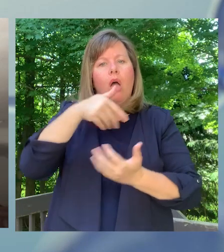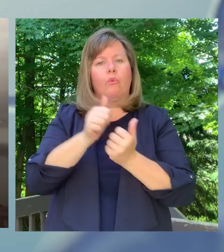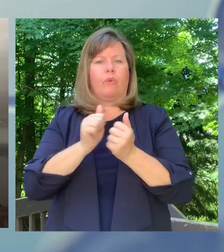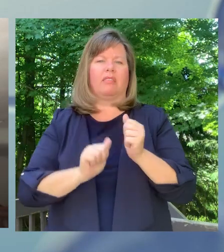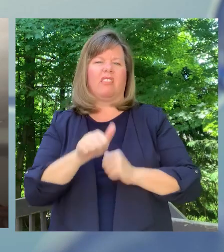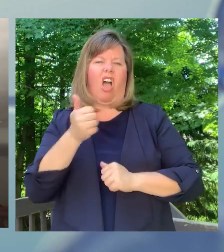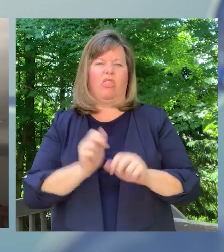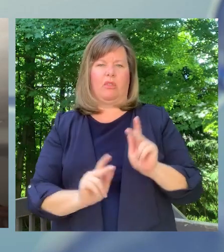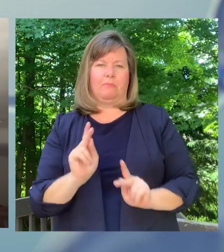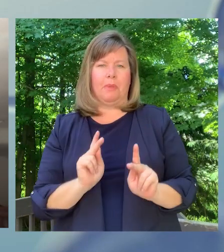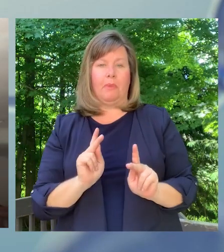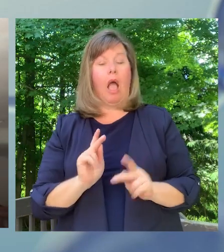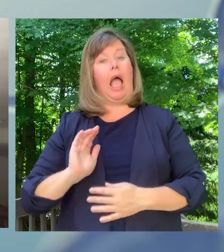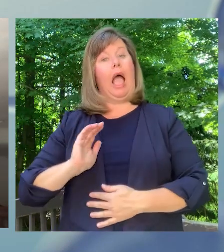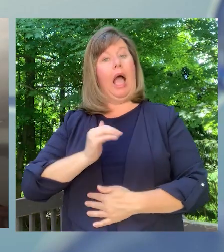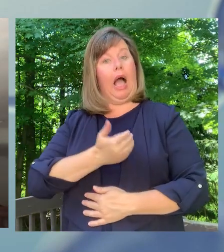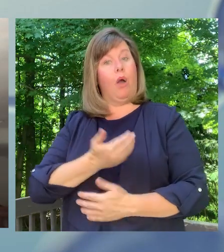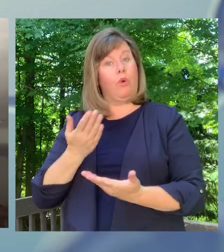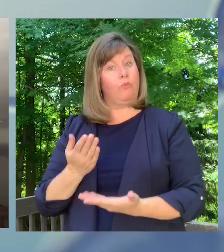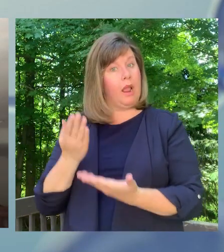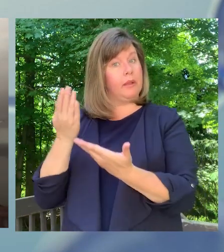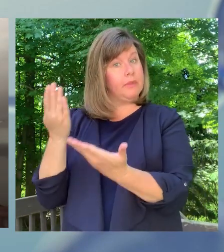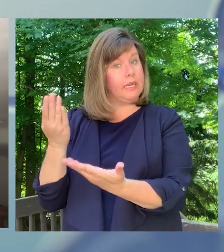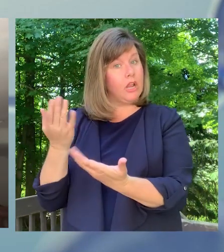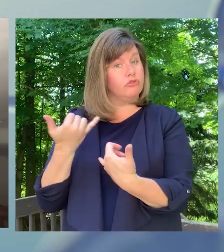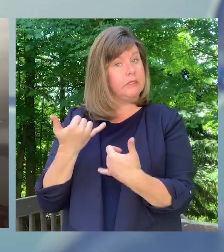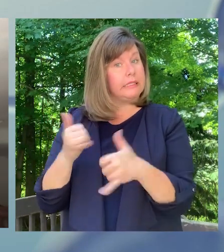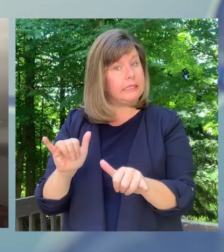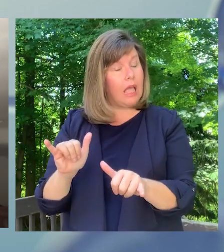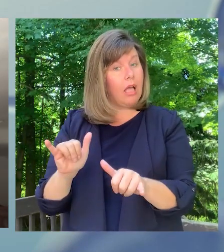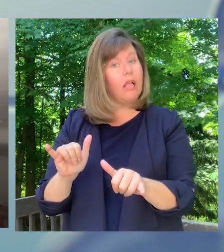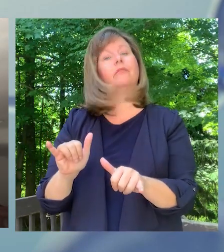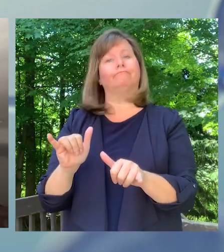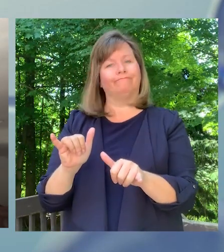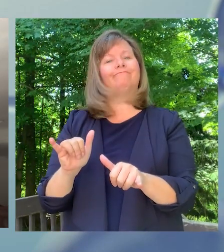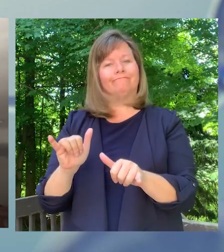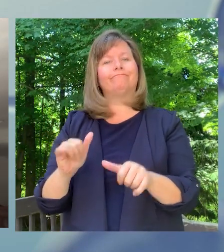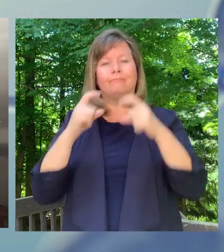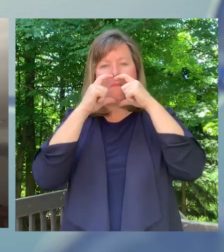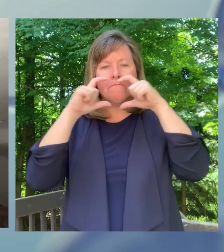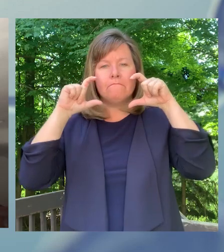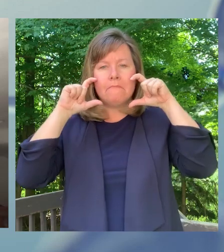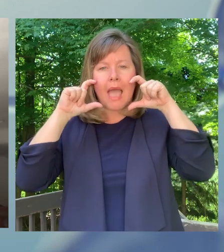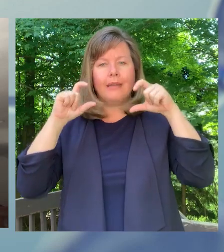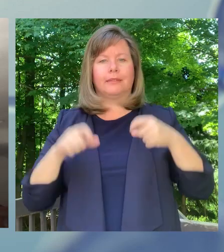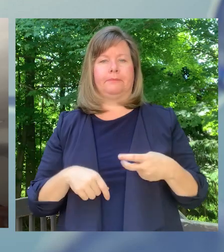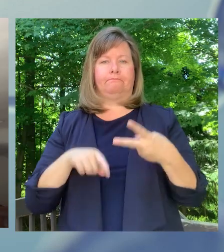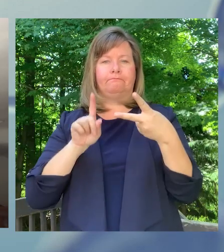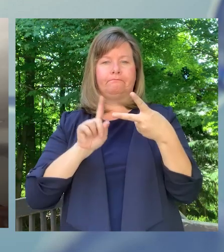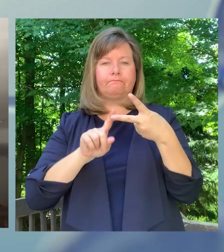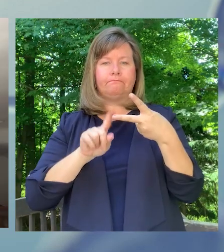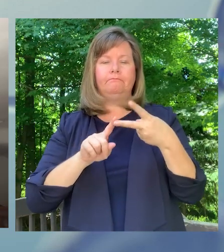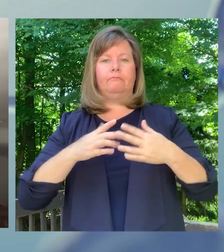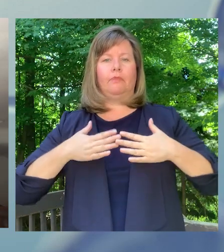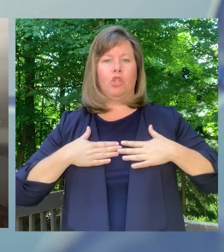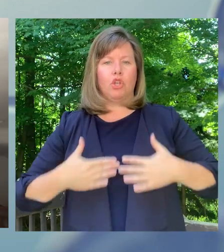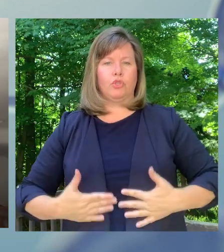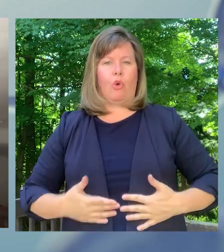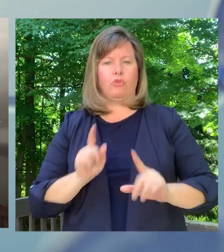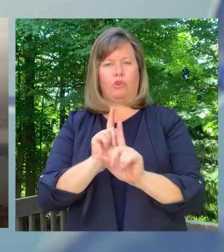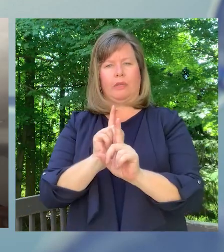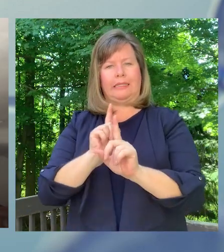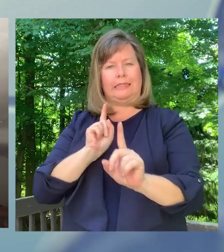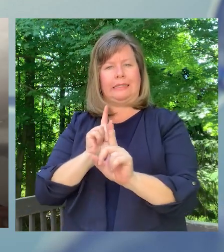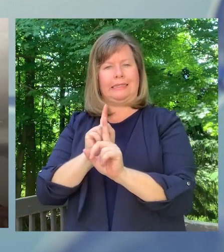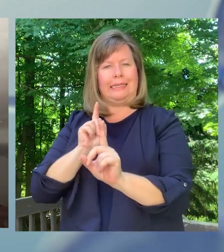people. So our public health recommendation continues to be wear a mask, maintain the social distancing, because you